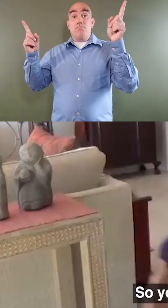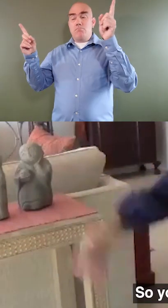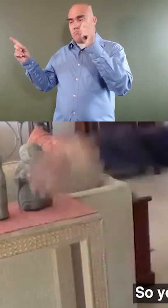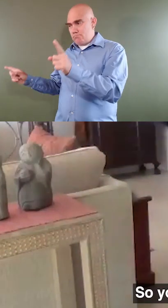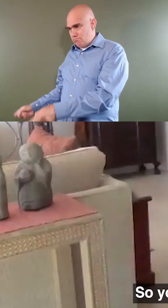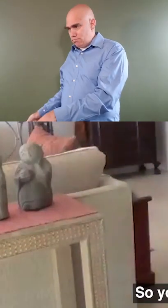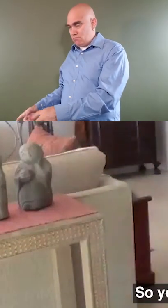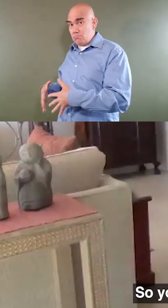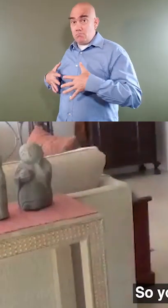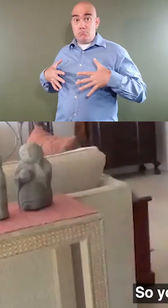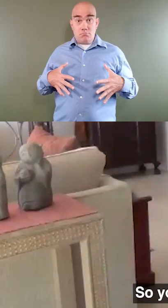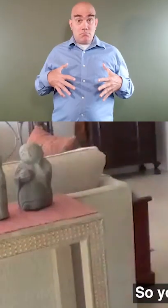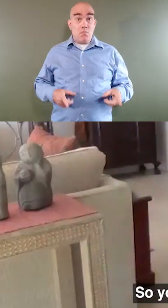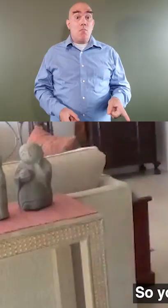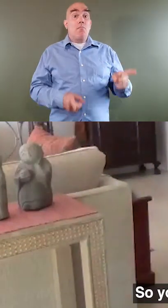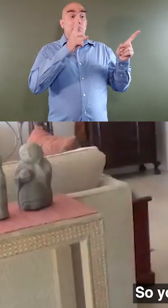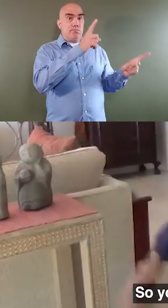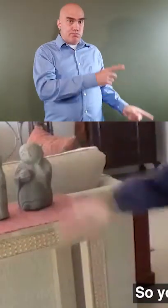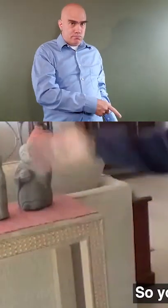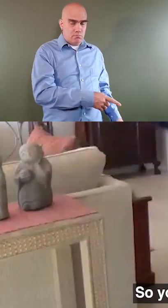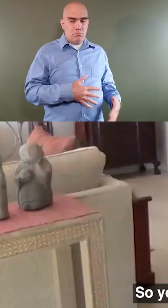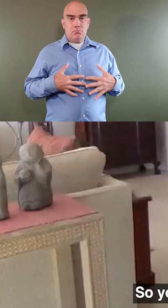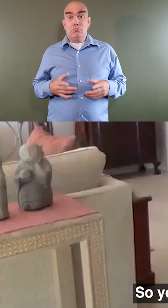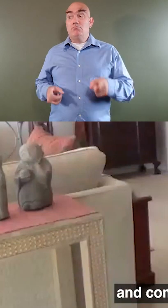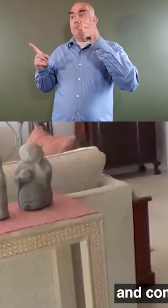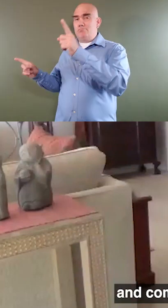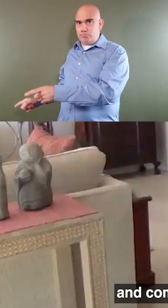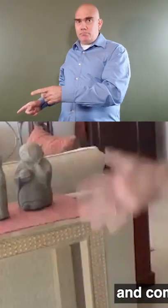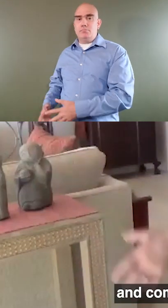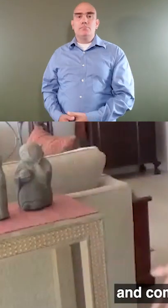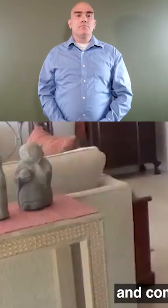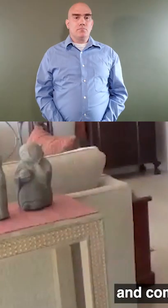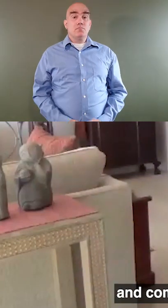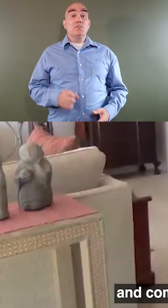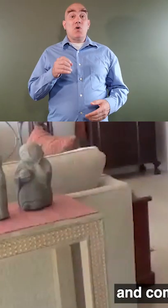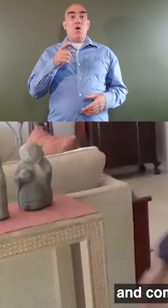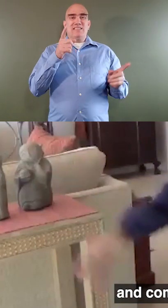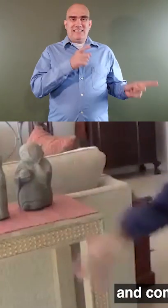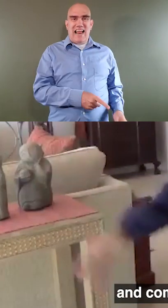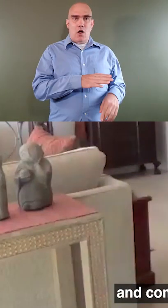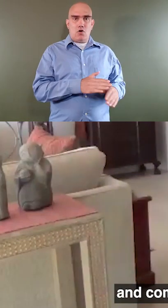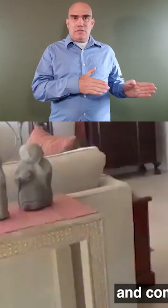So you're coming down on both sides and coming up when you're facing